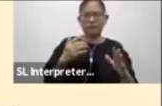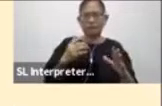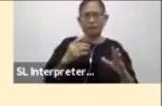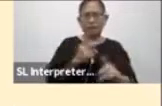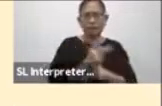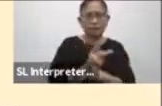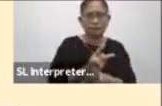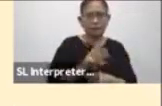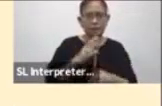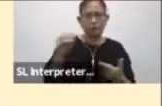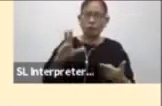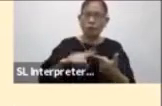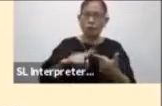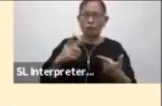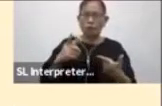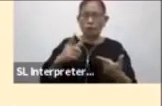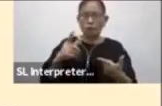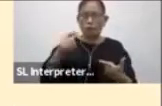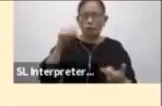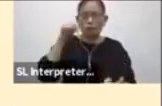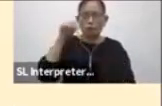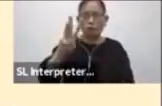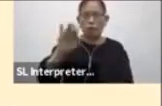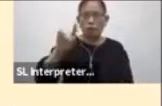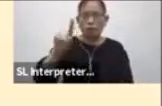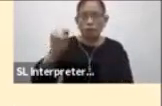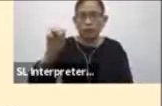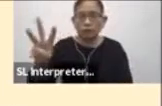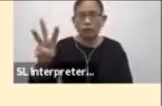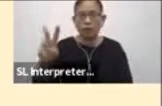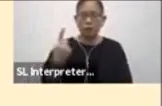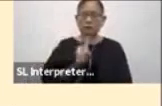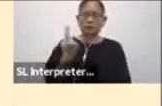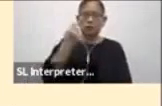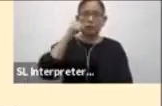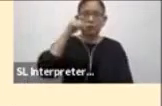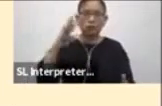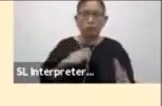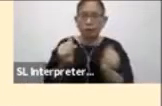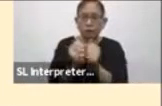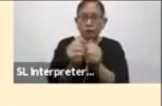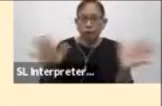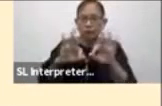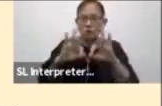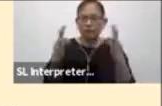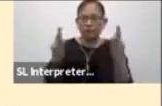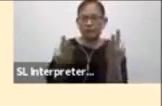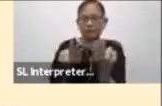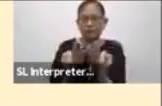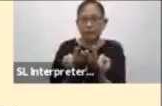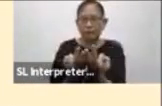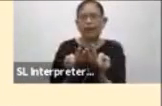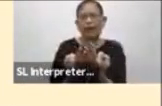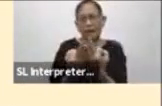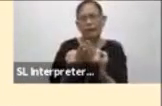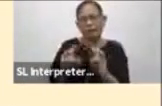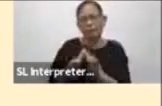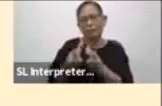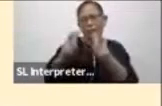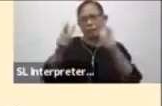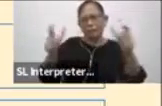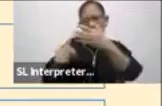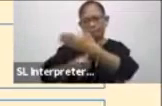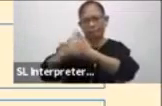or widows or single women without families, or they are in more, in the greater risk as